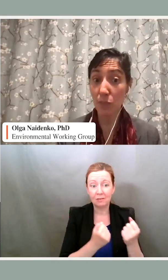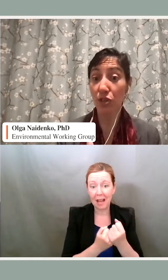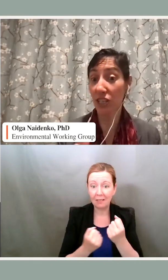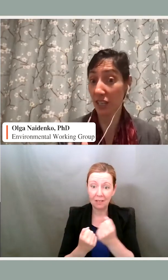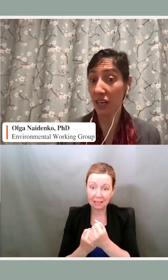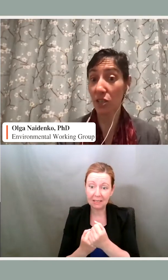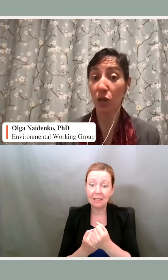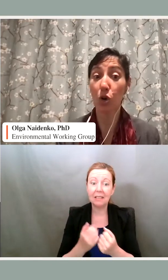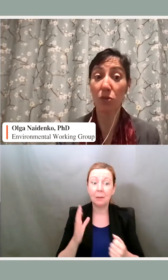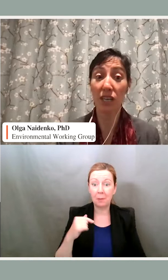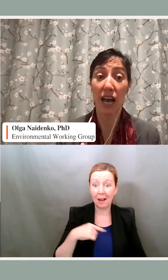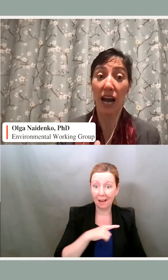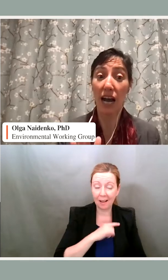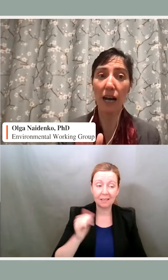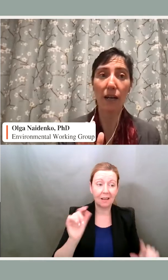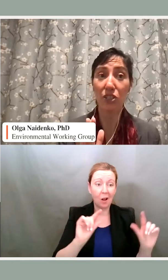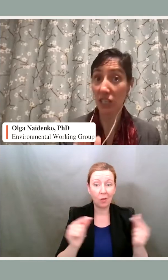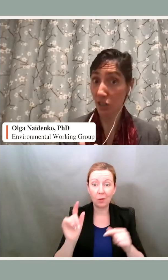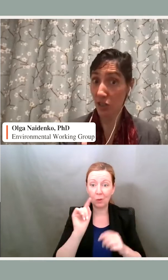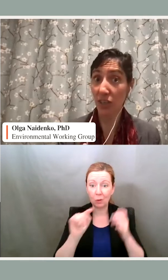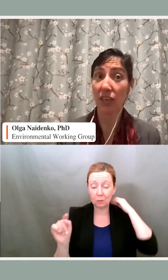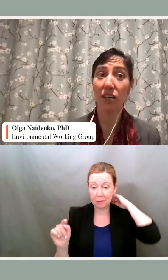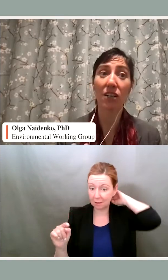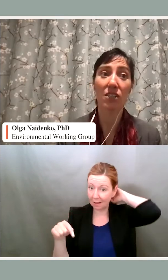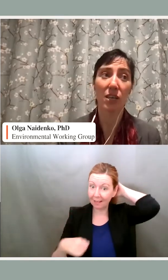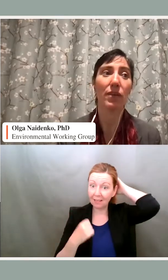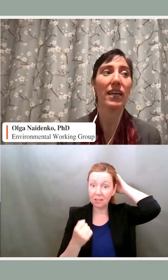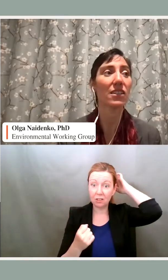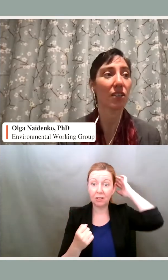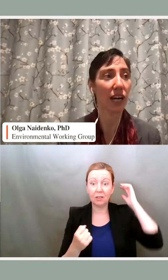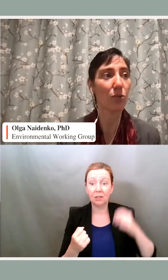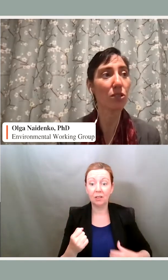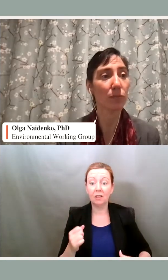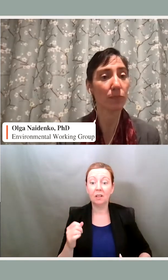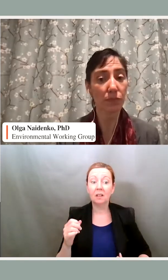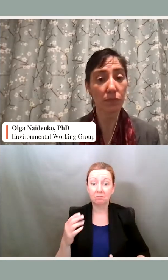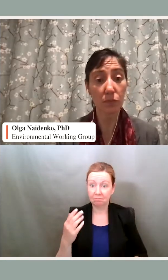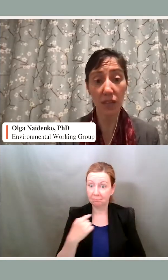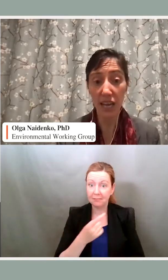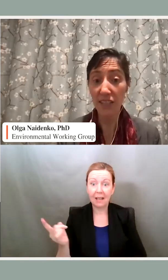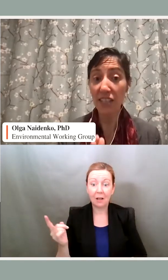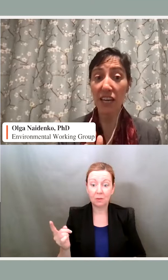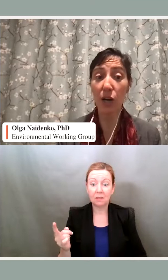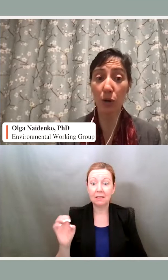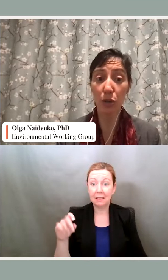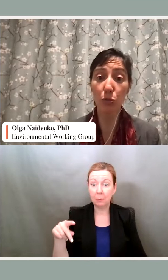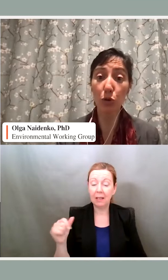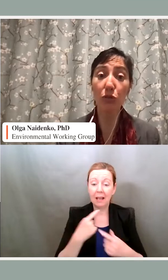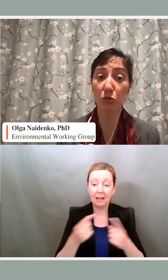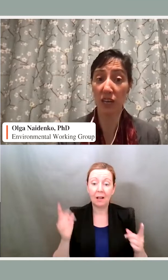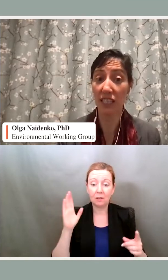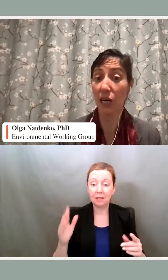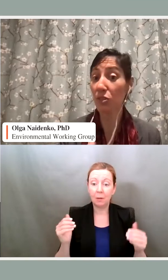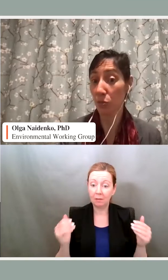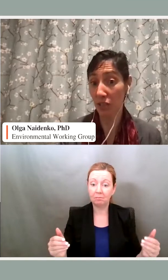by AWG and other groups, just this year, the EPA has announced that they are going to move